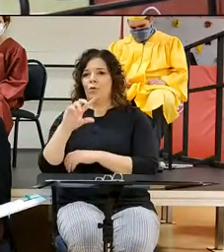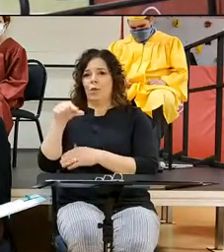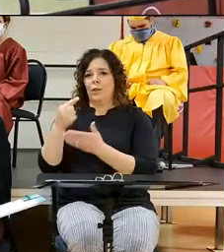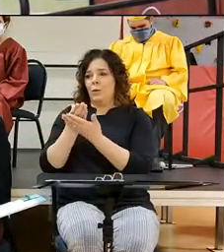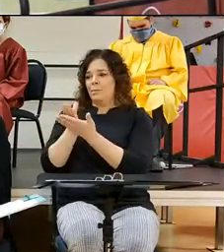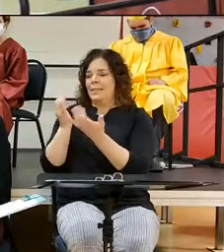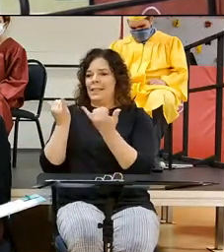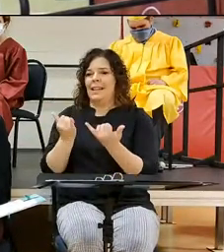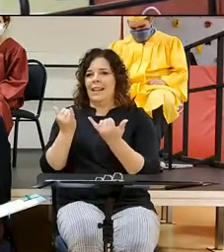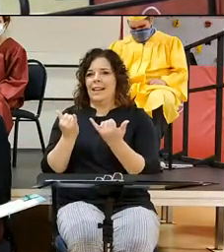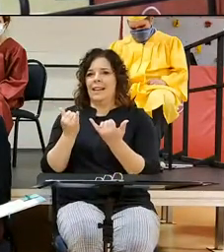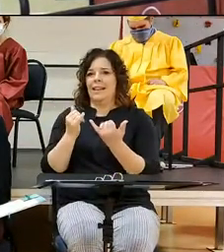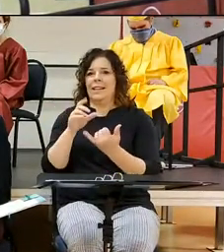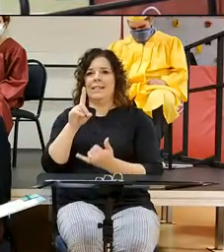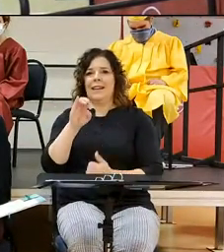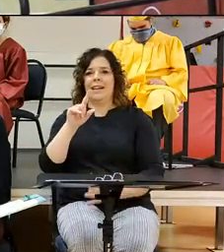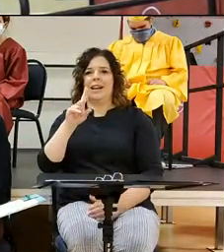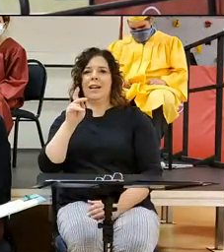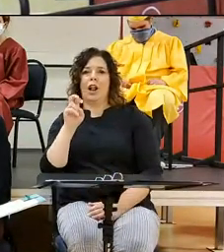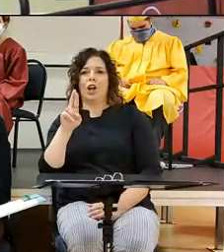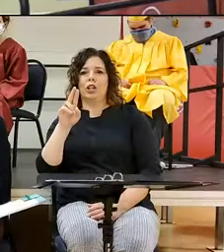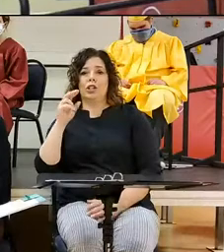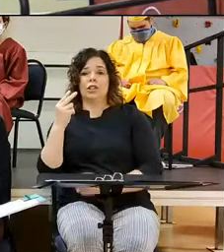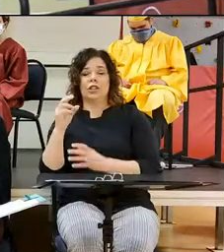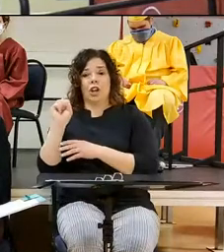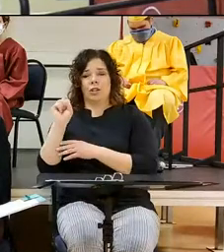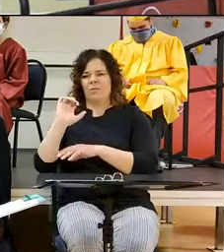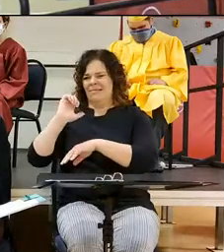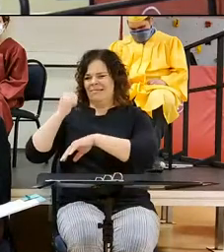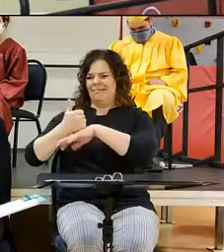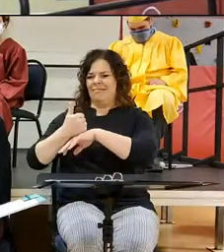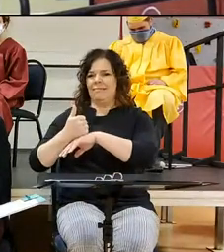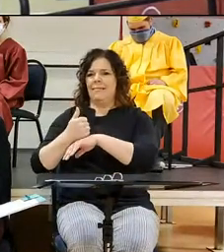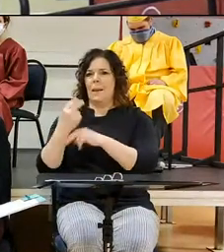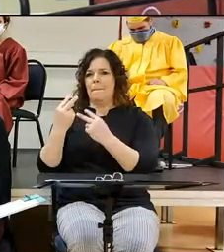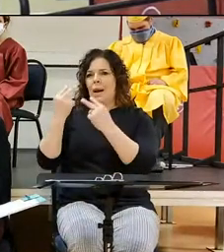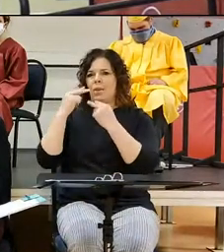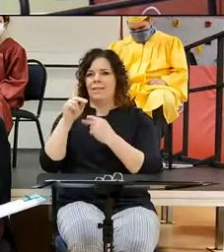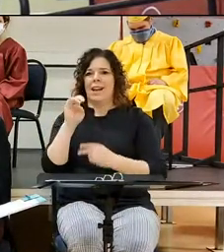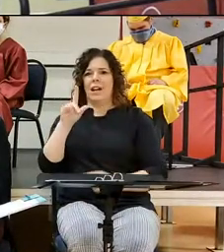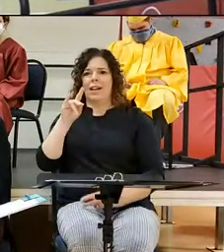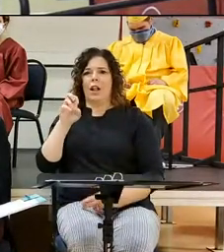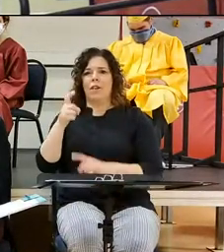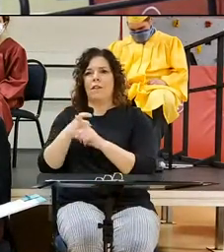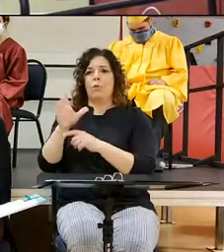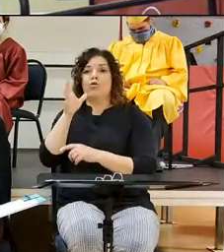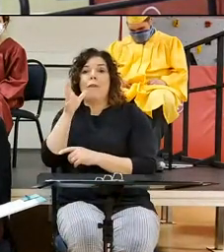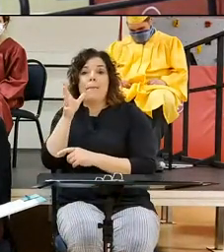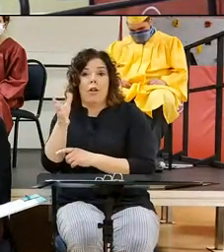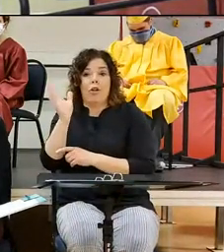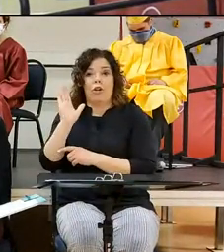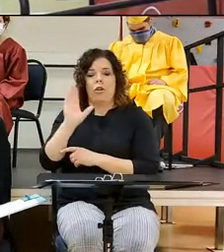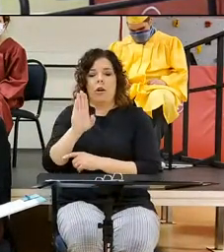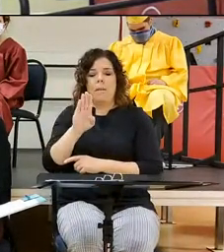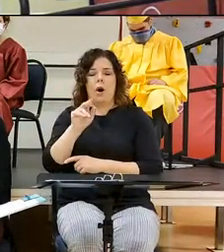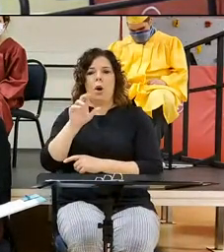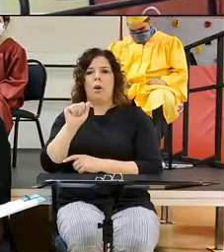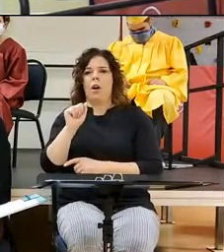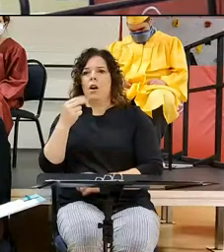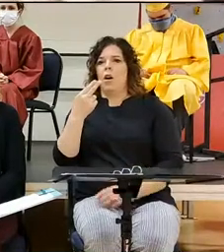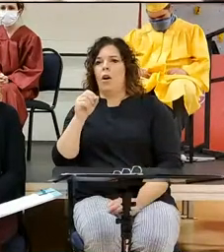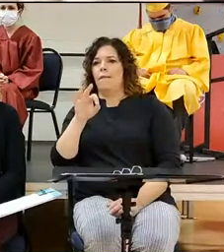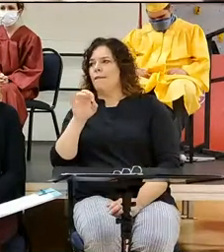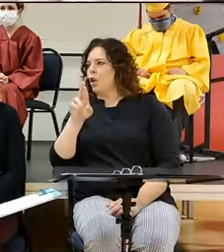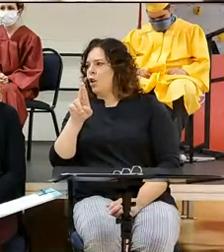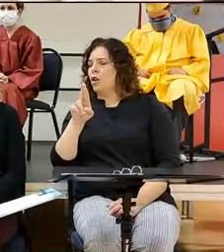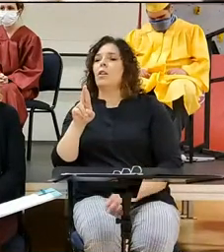graduates today. The Daniel Keller Scholarship was established in memory of Daniel Keller by her grandmother, Barbara Hoffman,